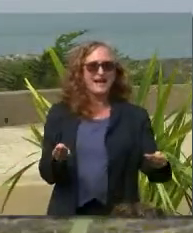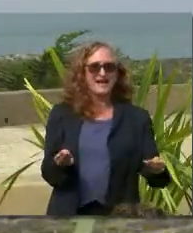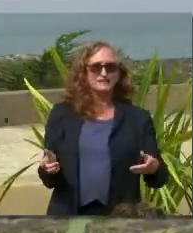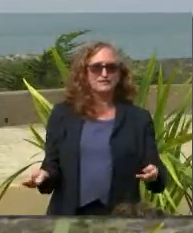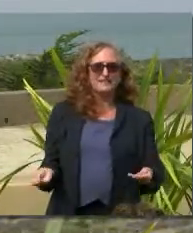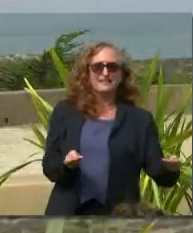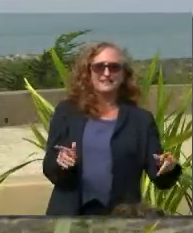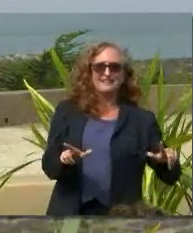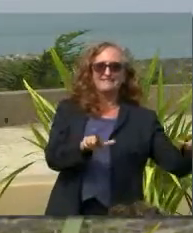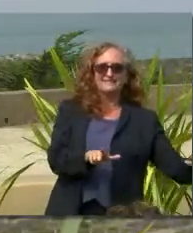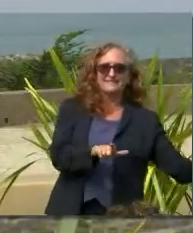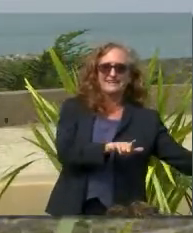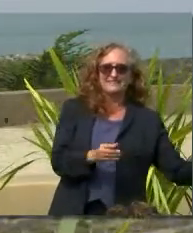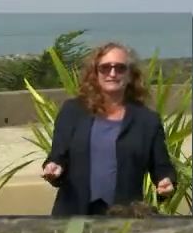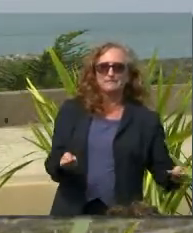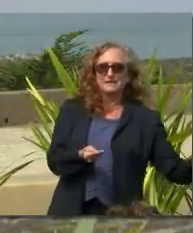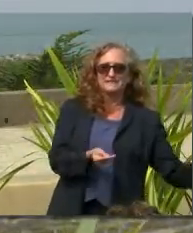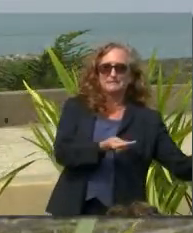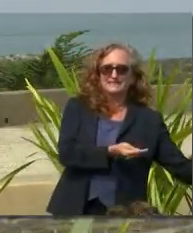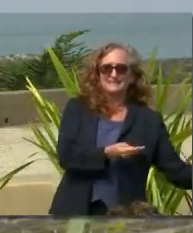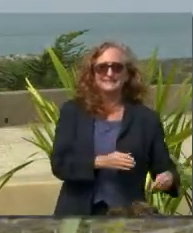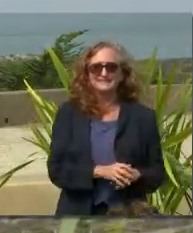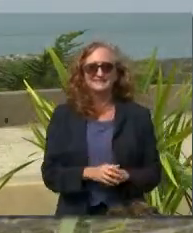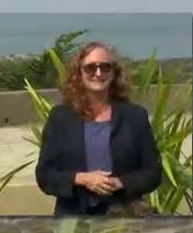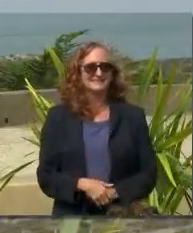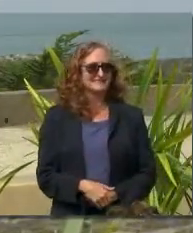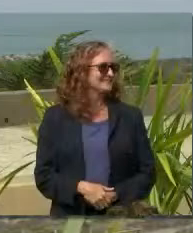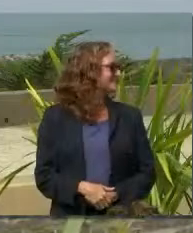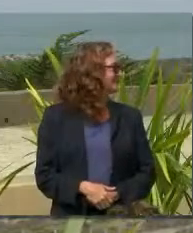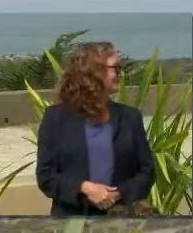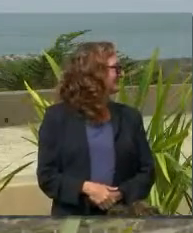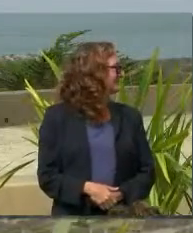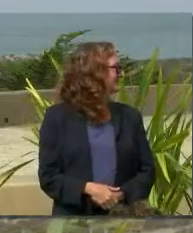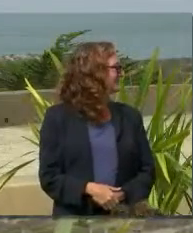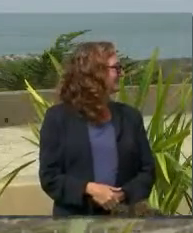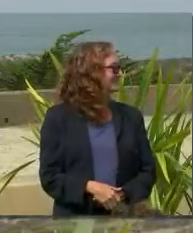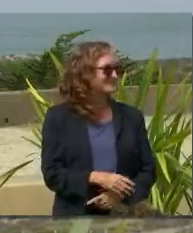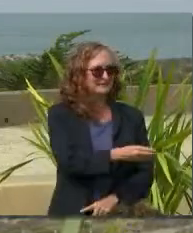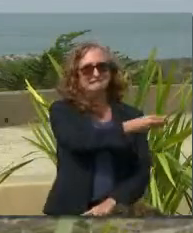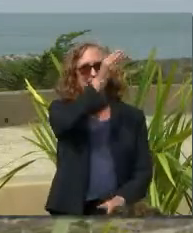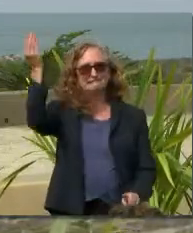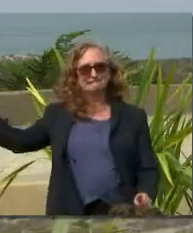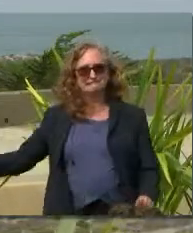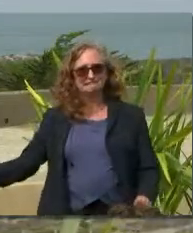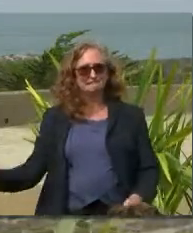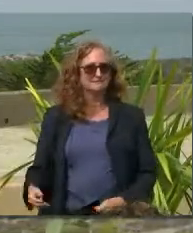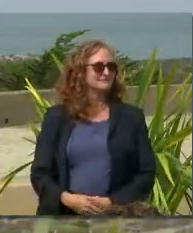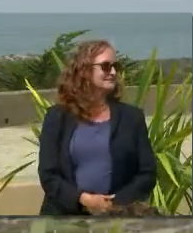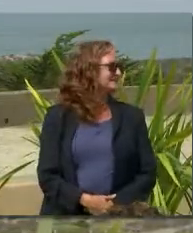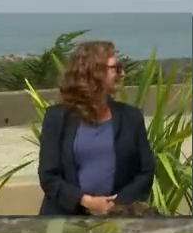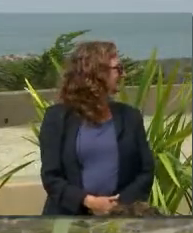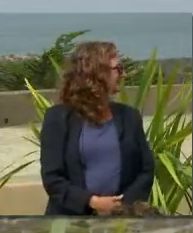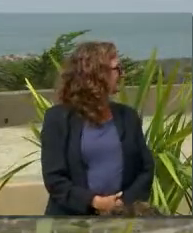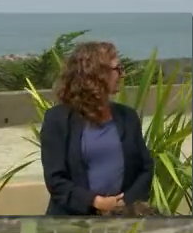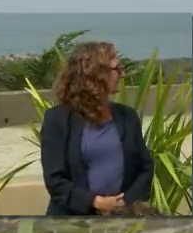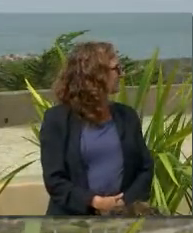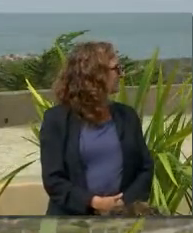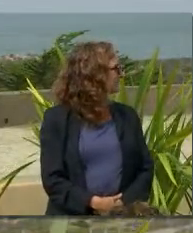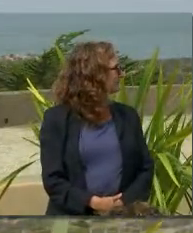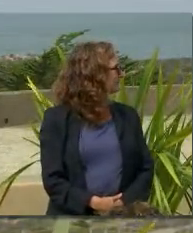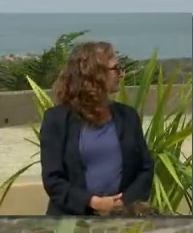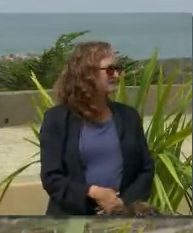one to Gavin. Can you handle that? There you go. Thank you, sir. Oh, wow. You're doing like really big